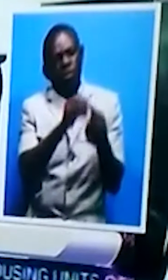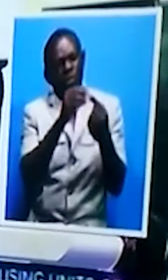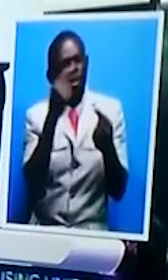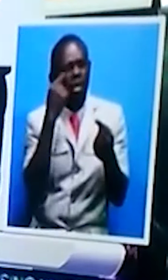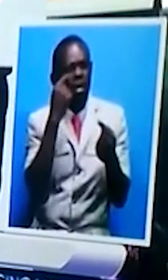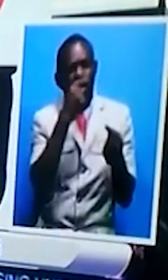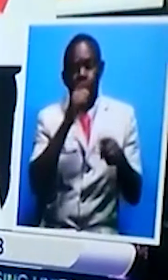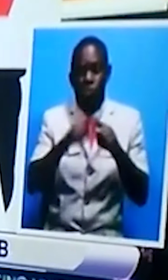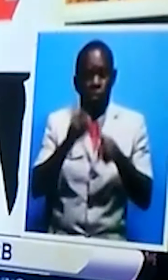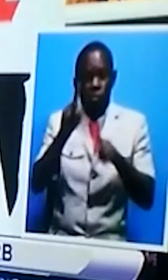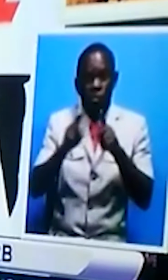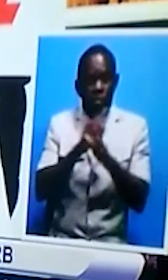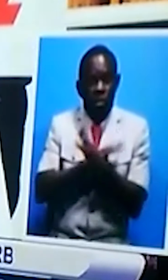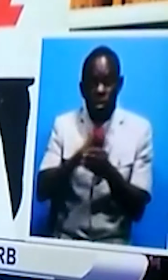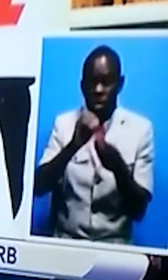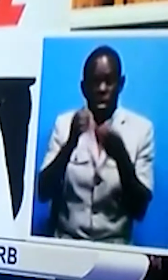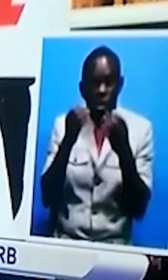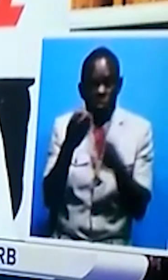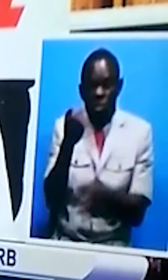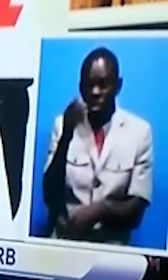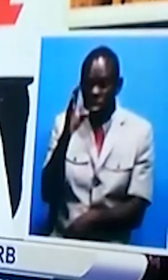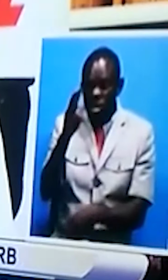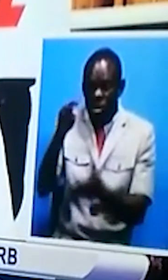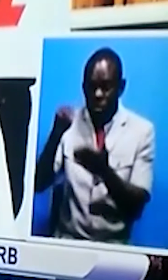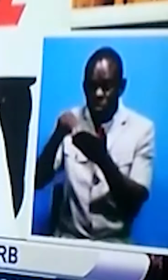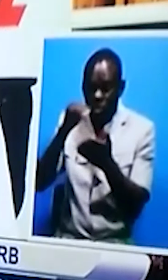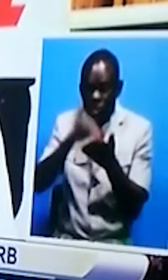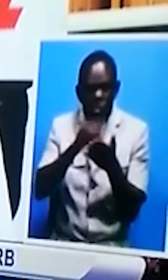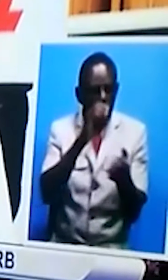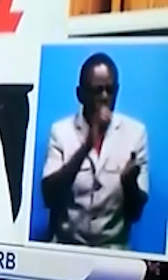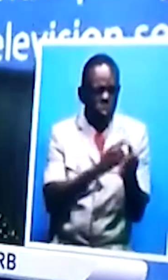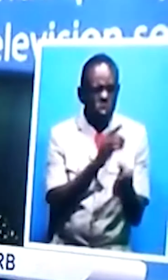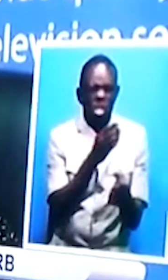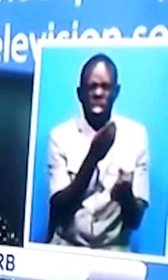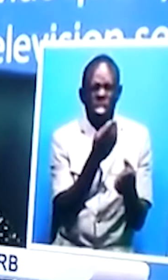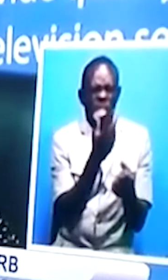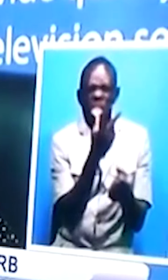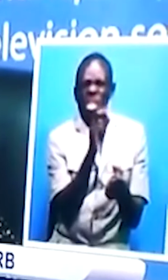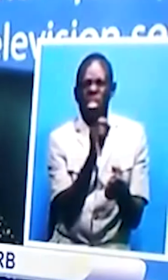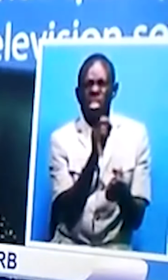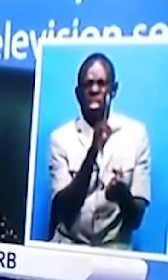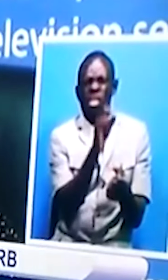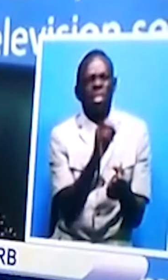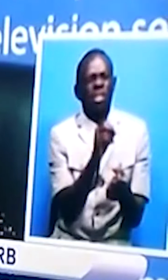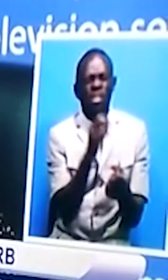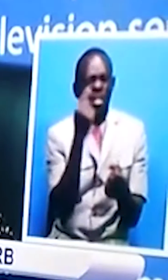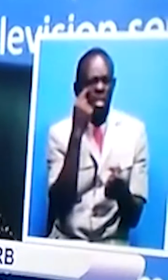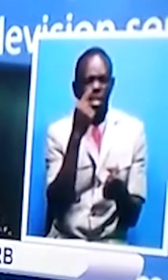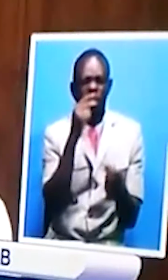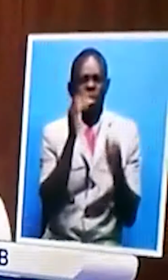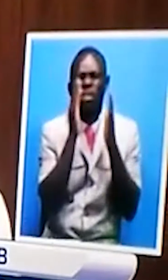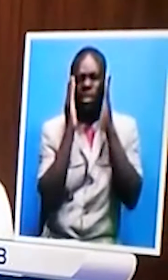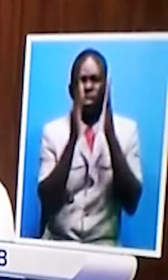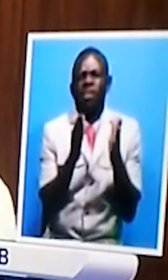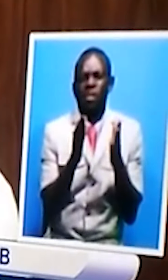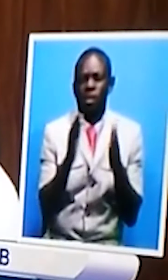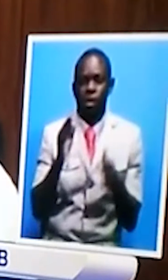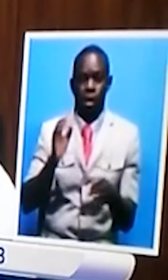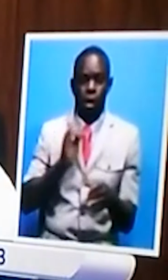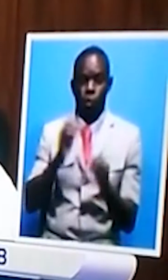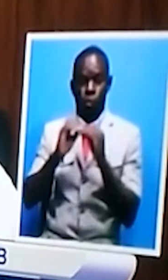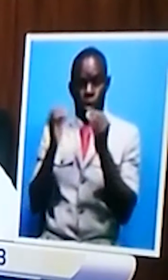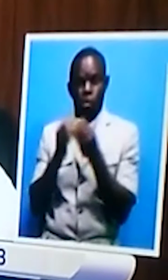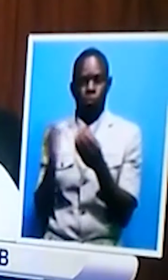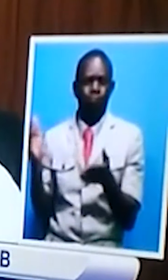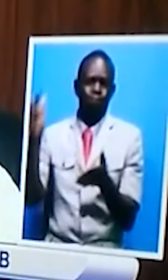So Eye Care for Zambia is here to supplement and help the government's effort and what the Ministry of Health is doing and what